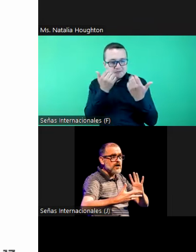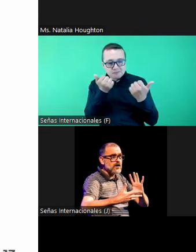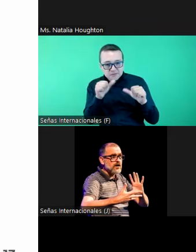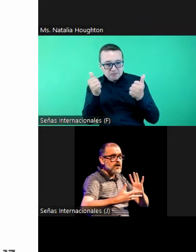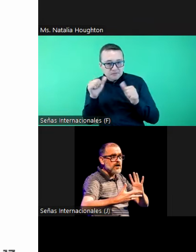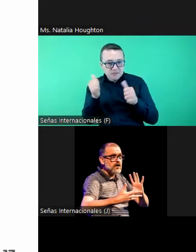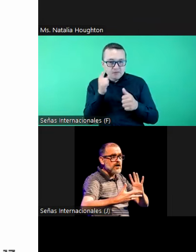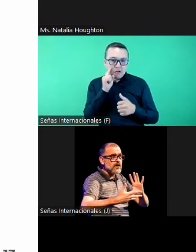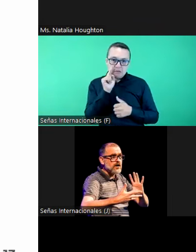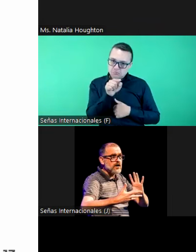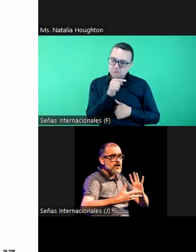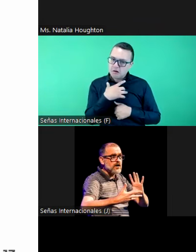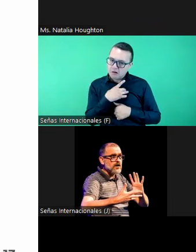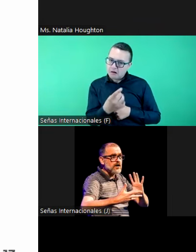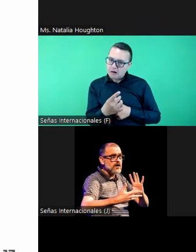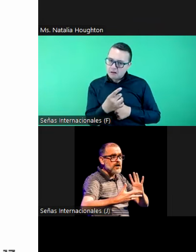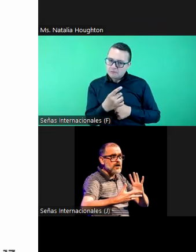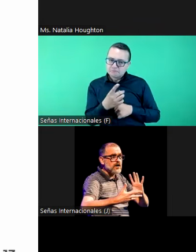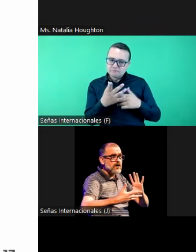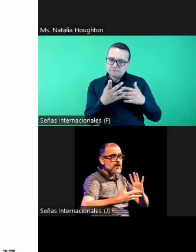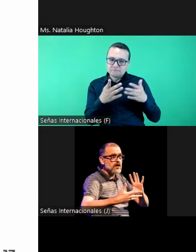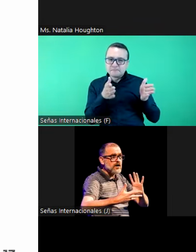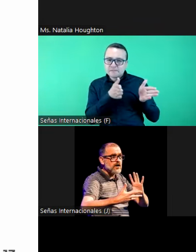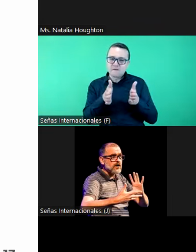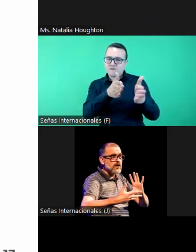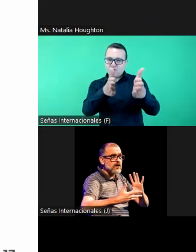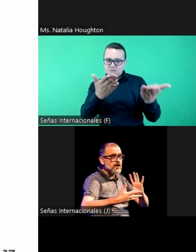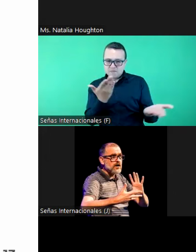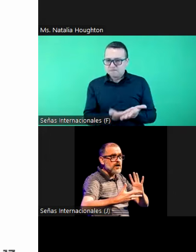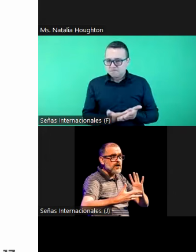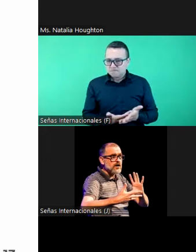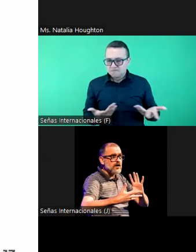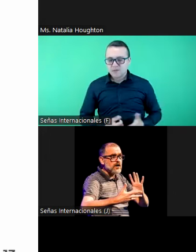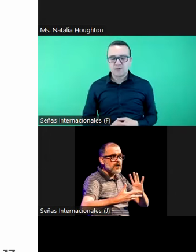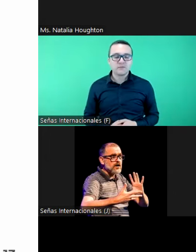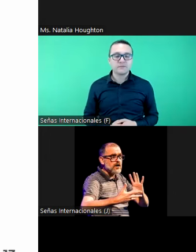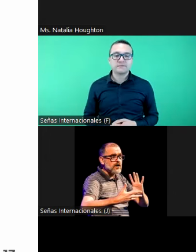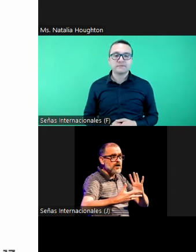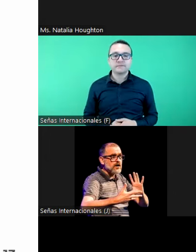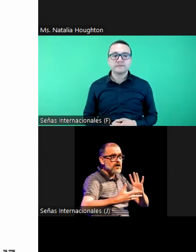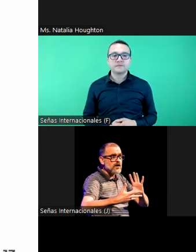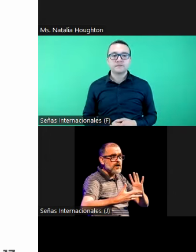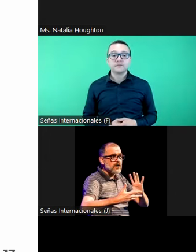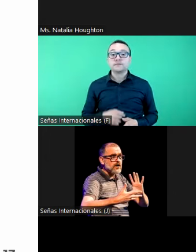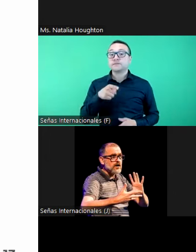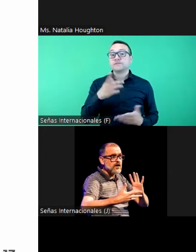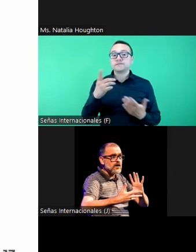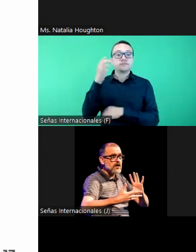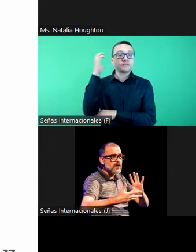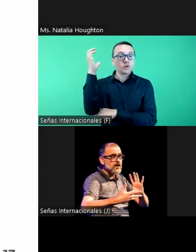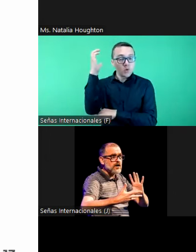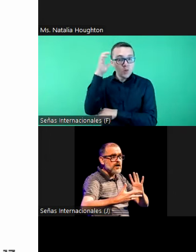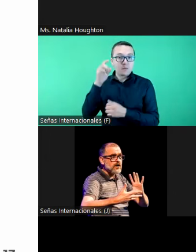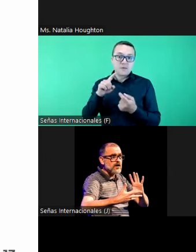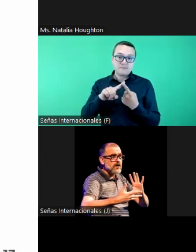also recognize that certain patterns that are very interesting. For example, we can see that in the